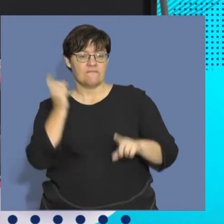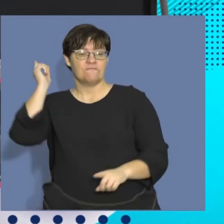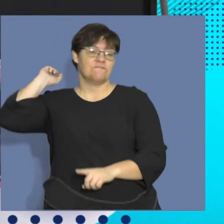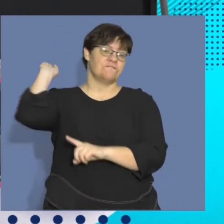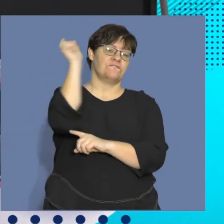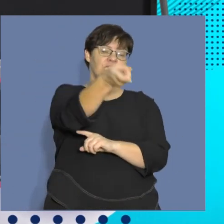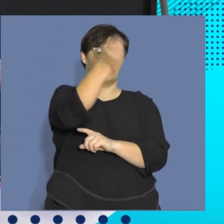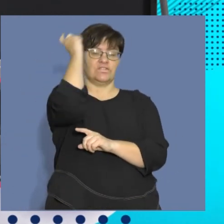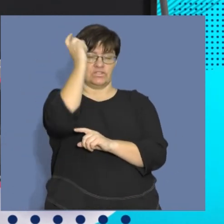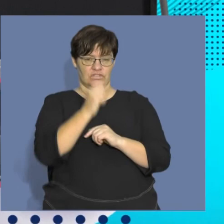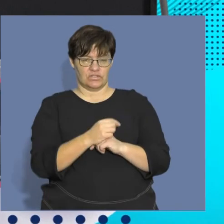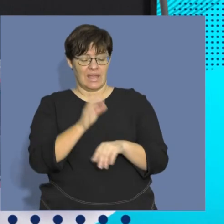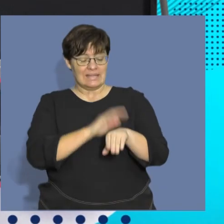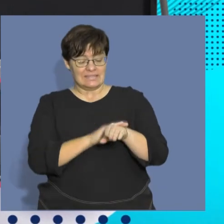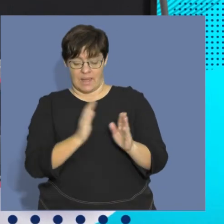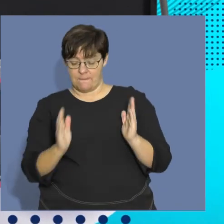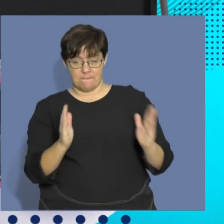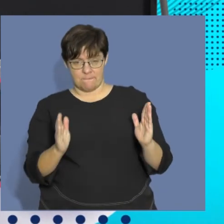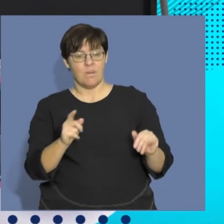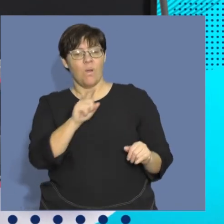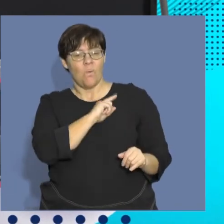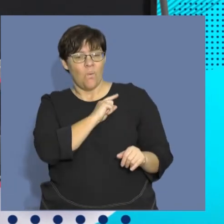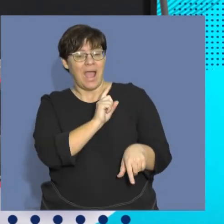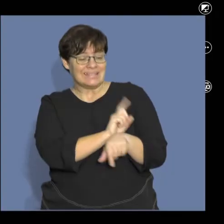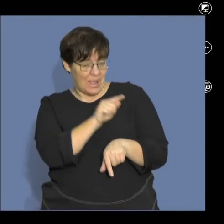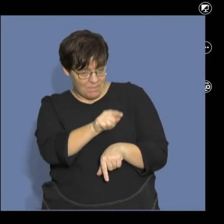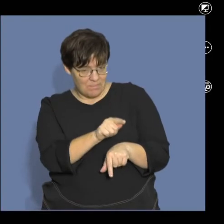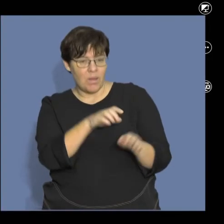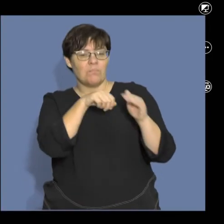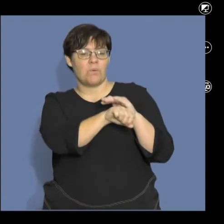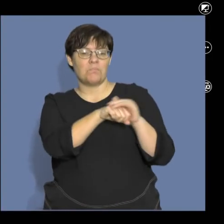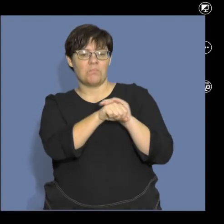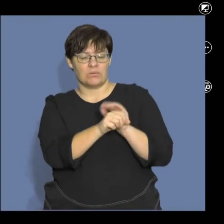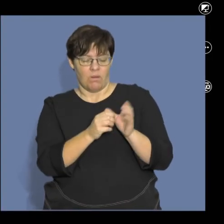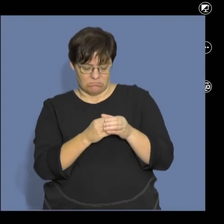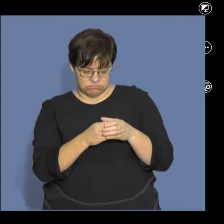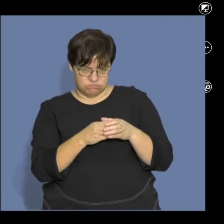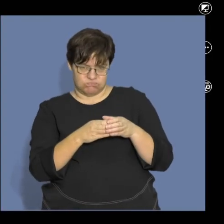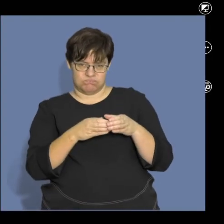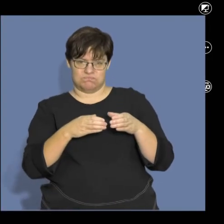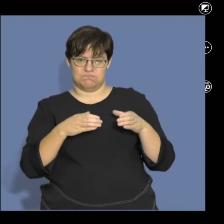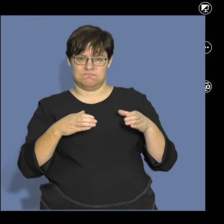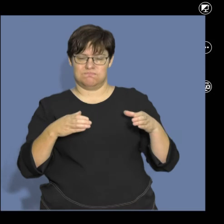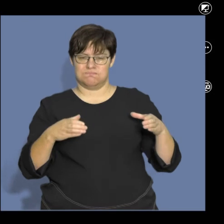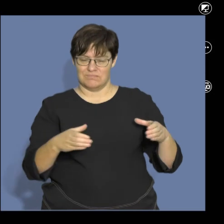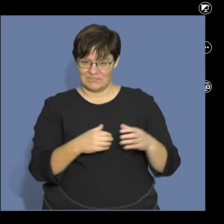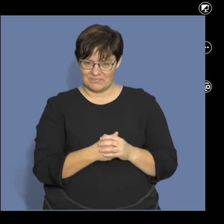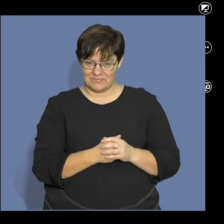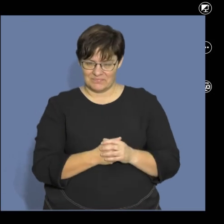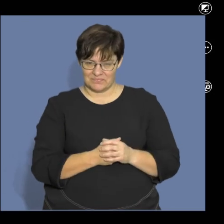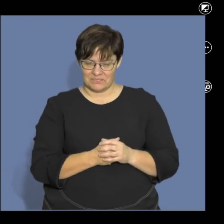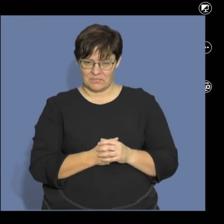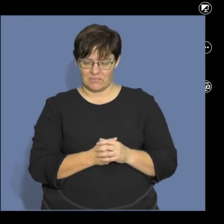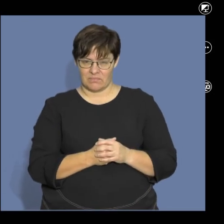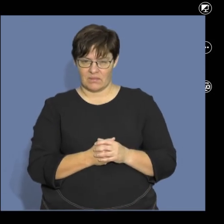one, we do not fish at the time when our particular fish is